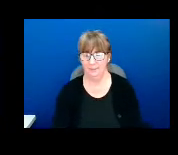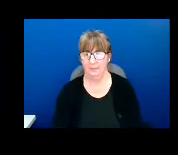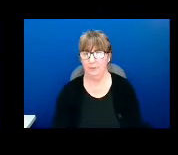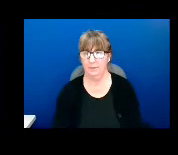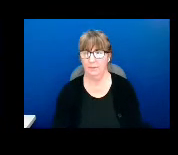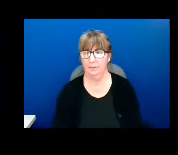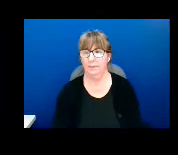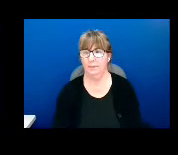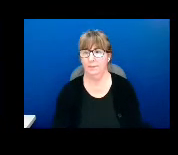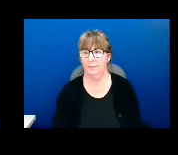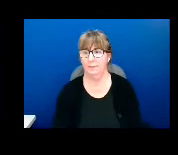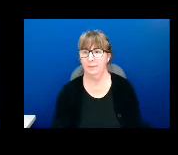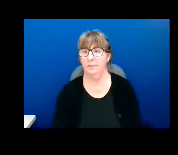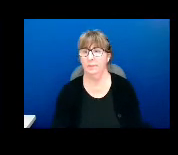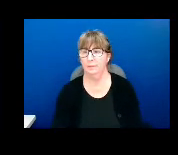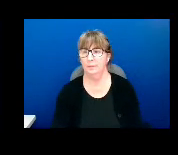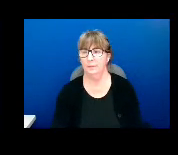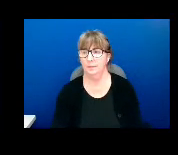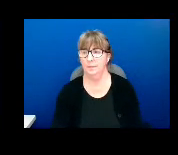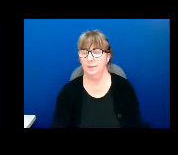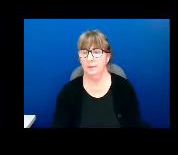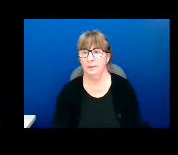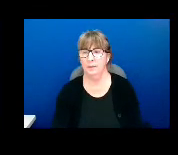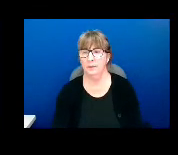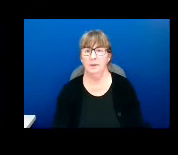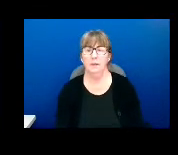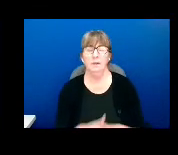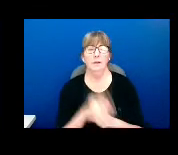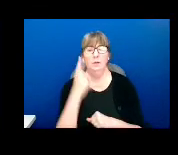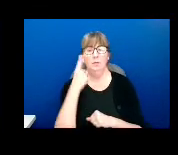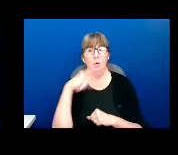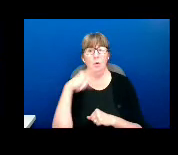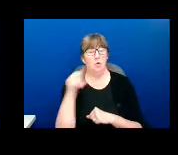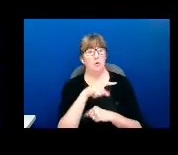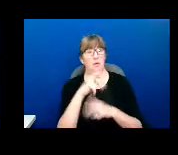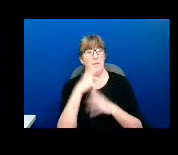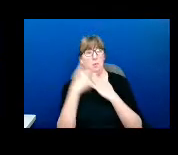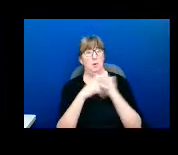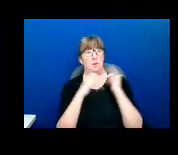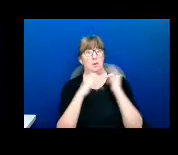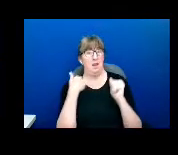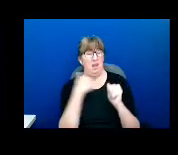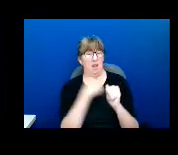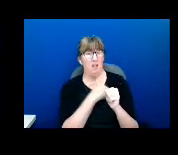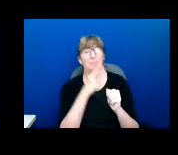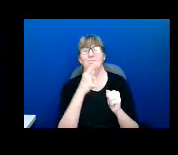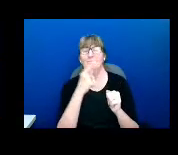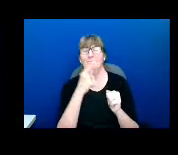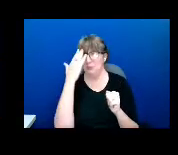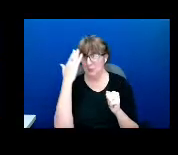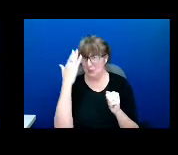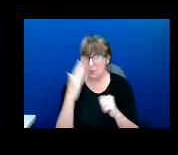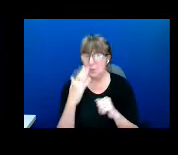And for those of you that have programs like ours, you know the answer, because when you get a student out